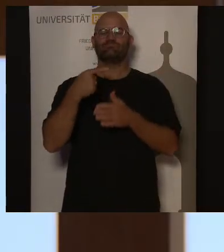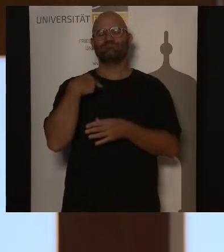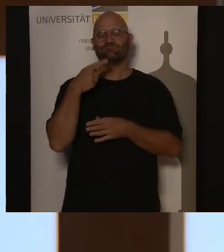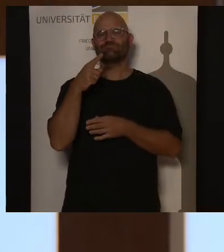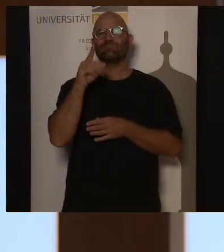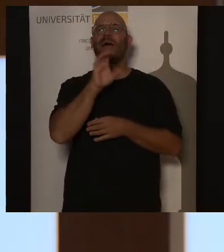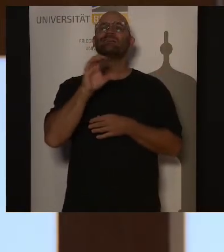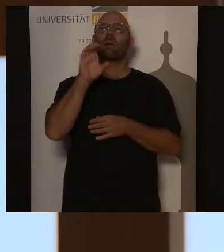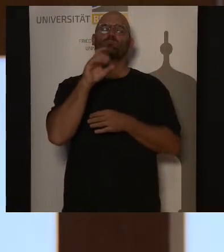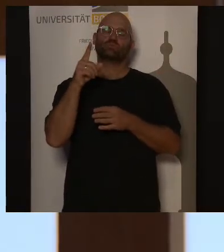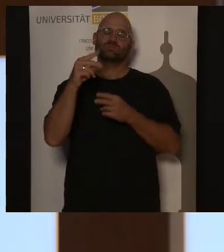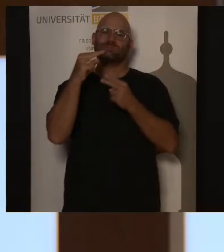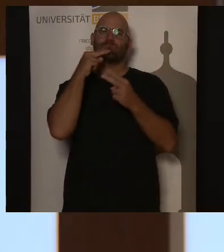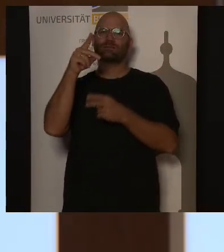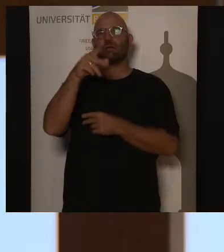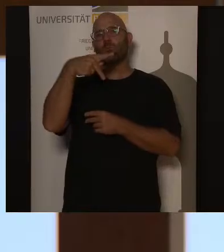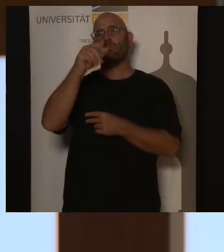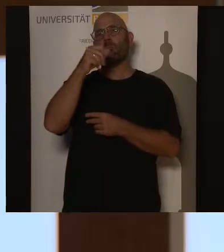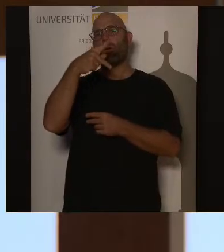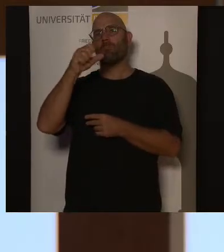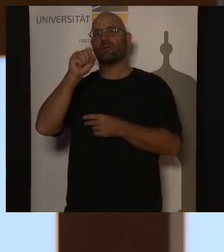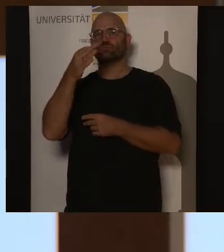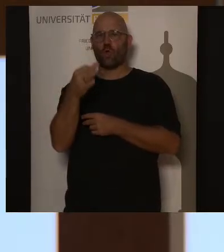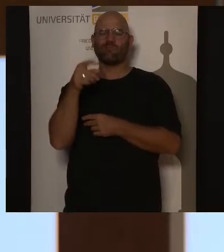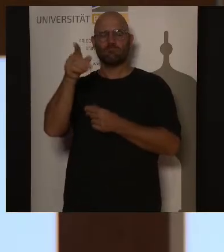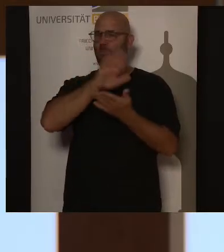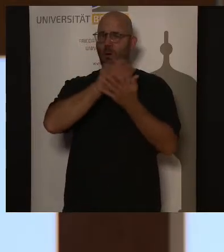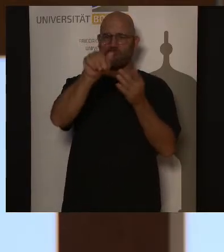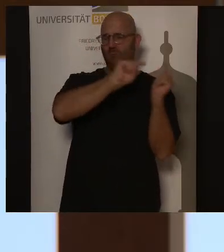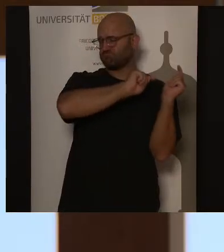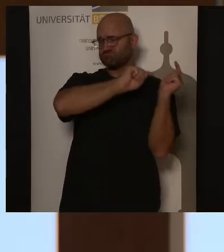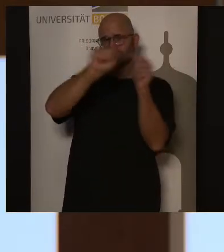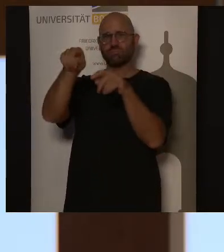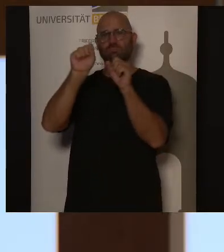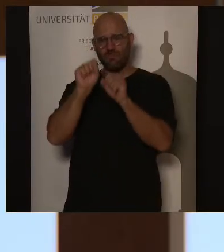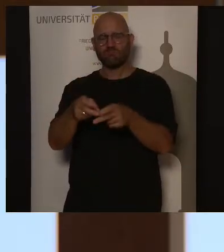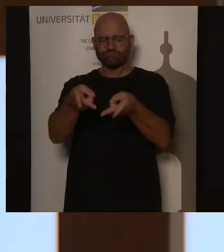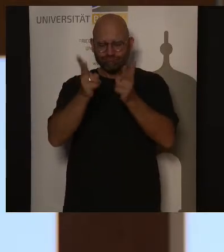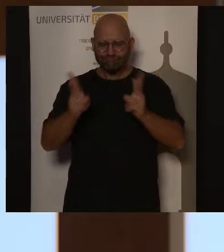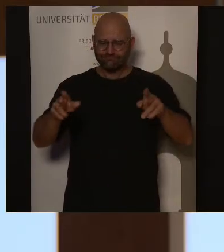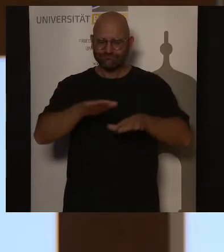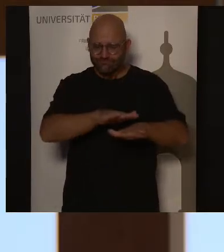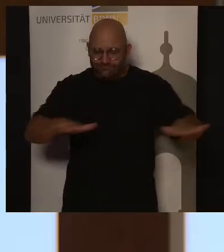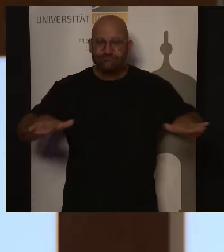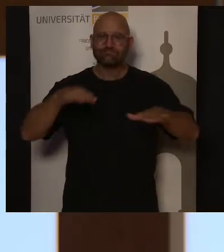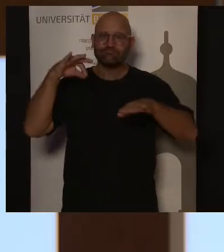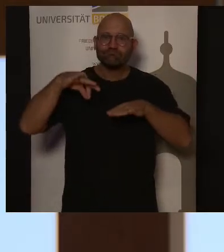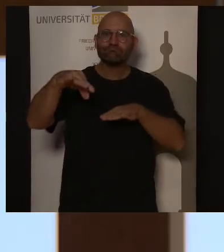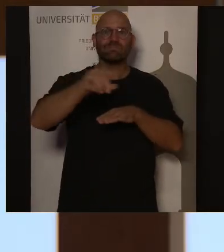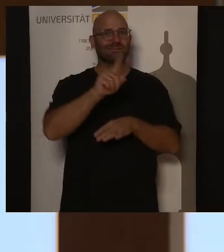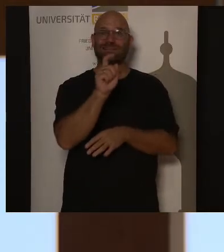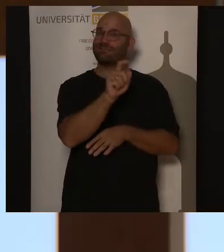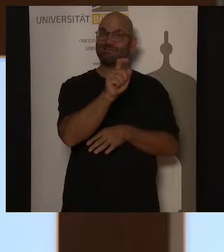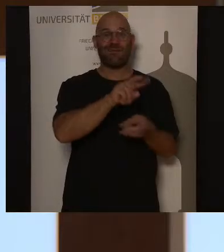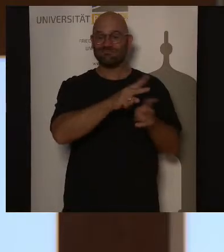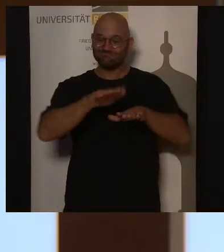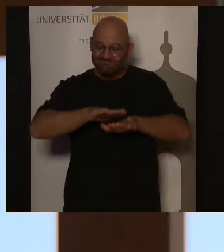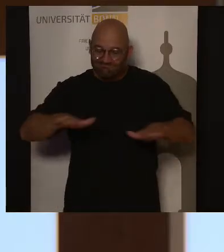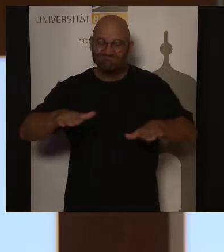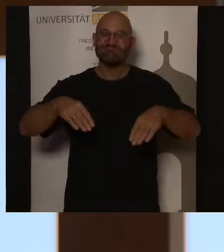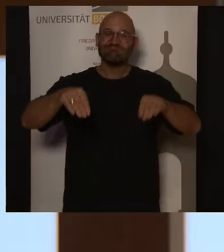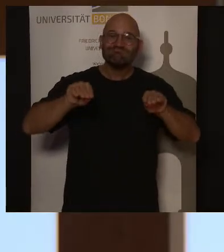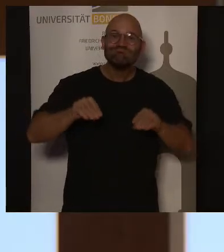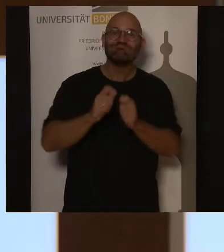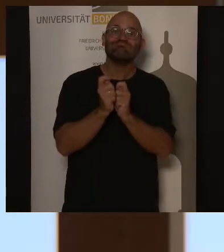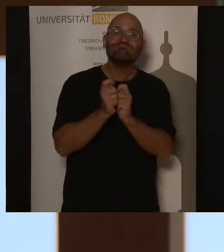games evening in our greatest canteen, the biggest, largest canteen on the Poppelsdorf campus, which